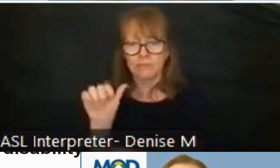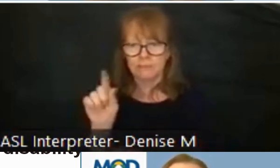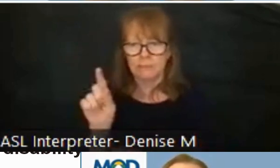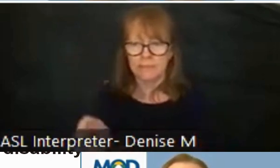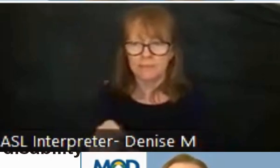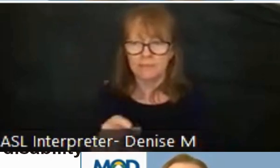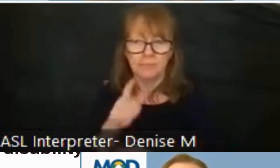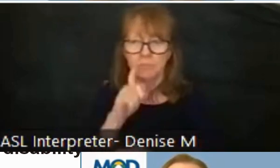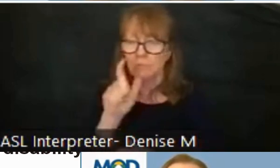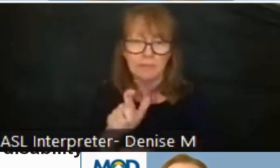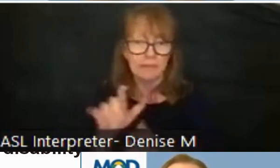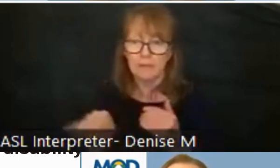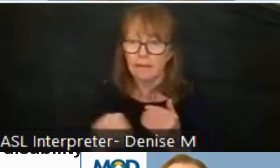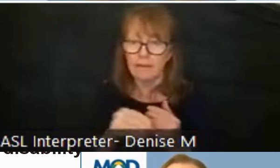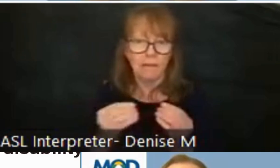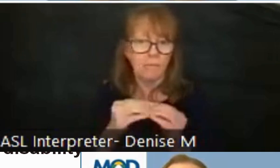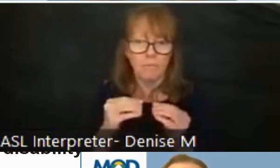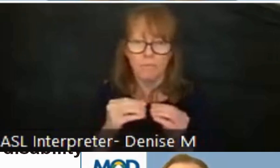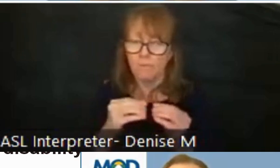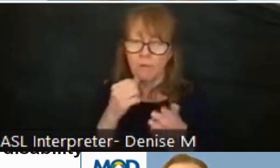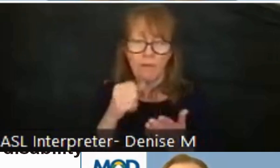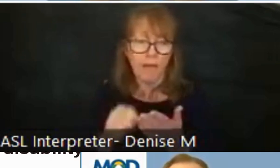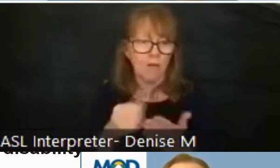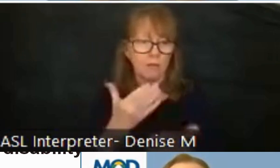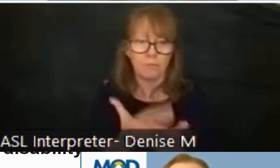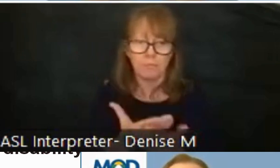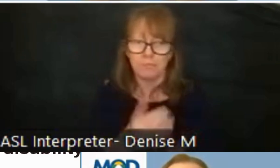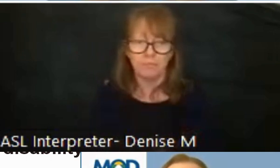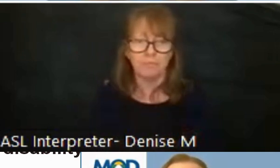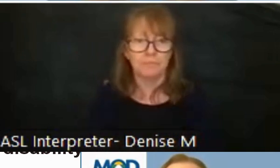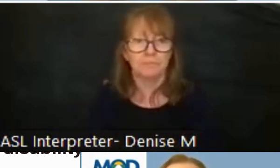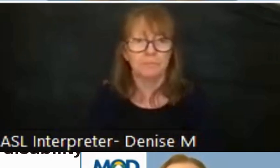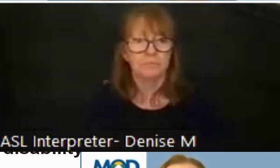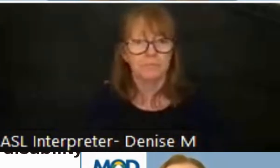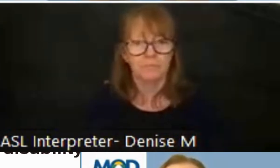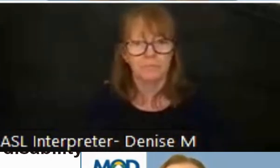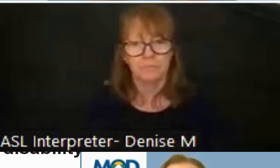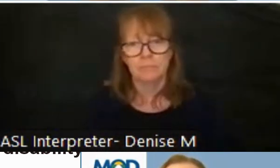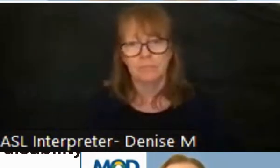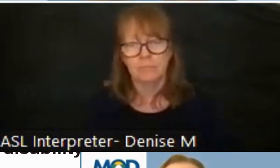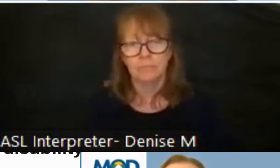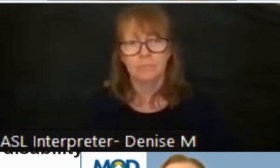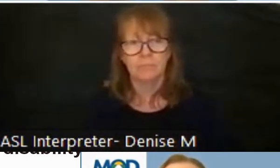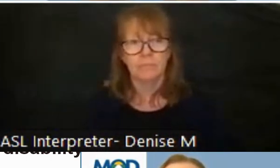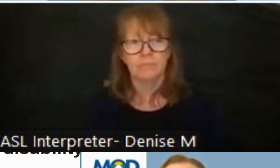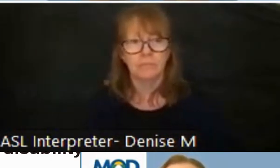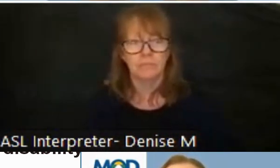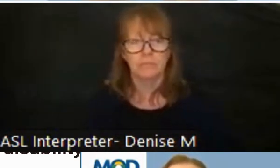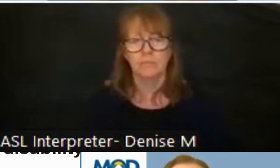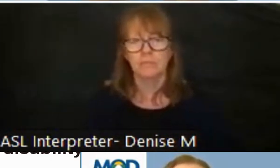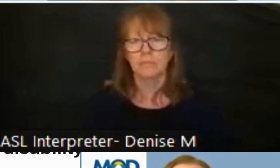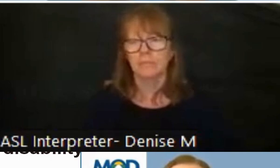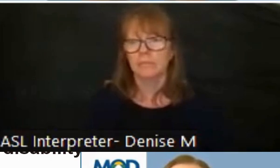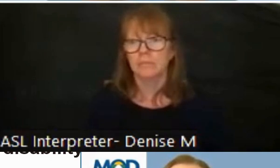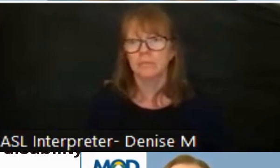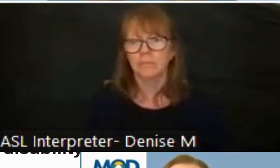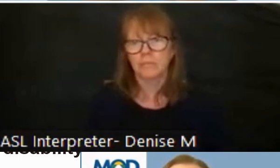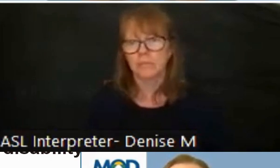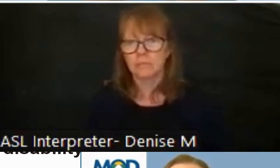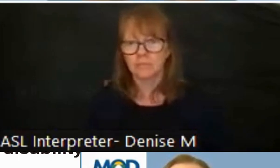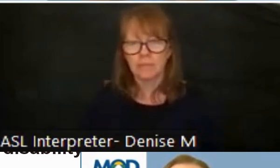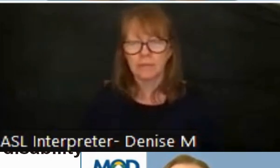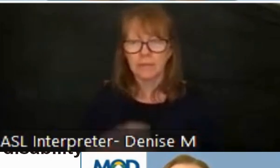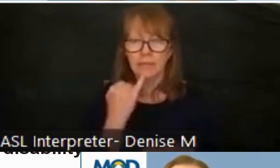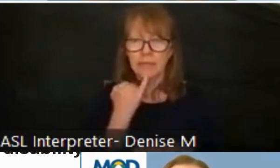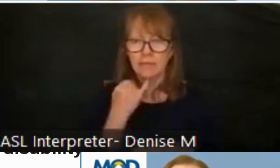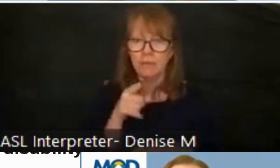don't need an additional letter. Or if you have other official verification of your need, this most often comes up